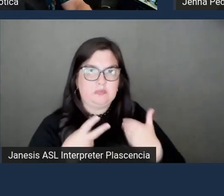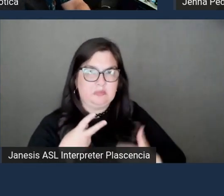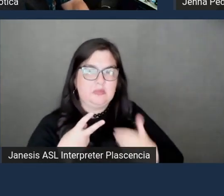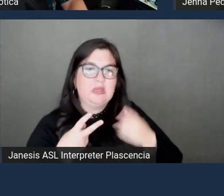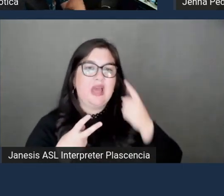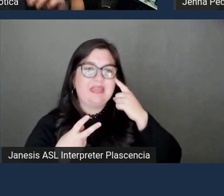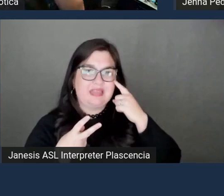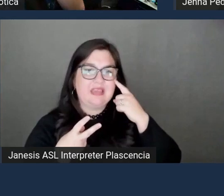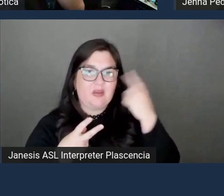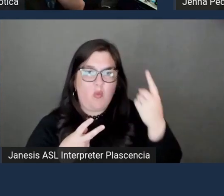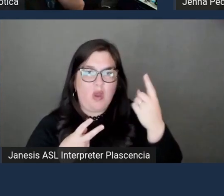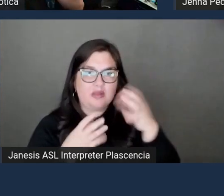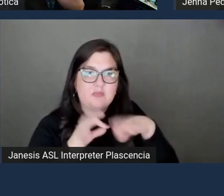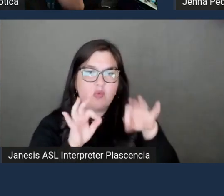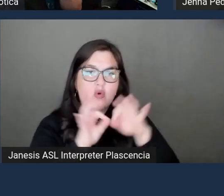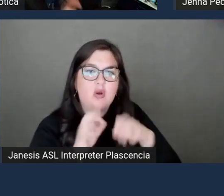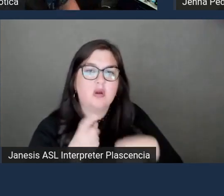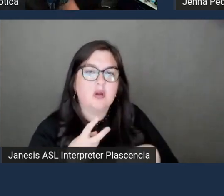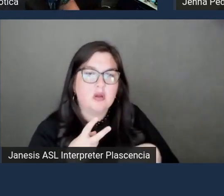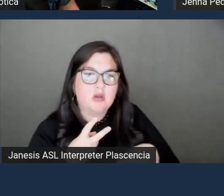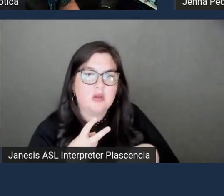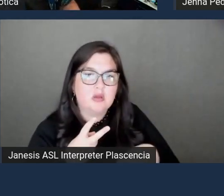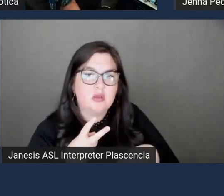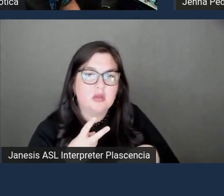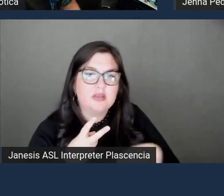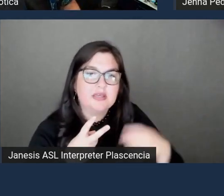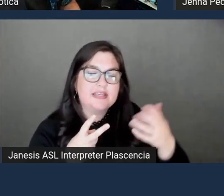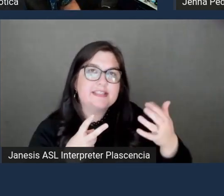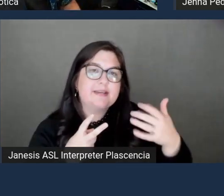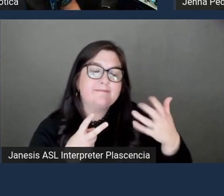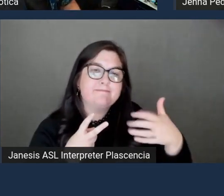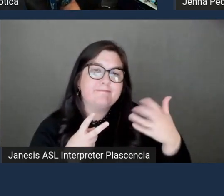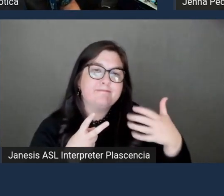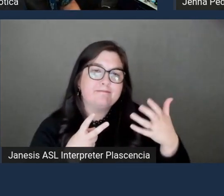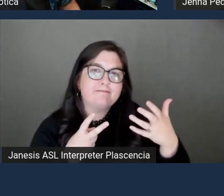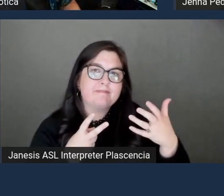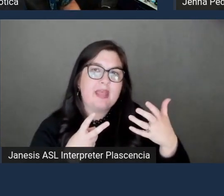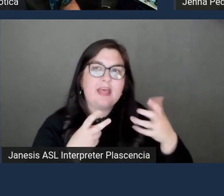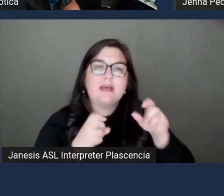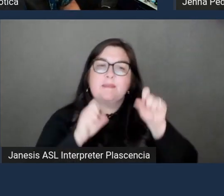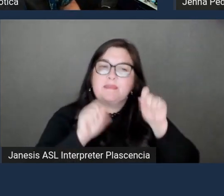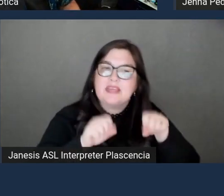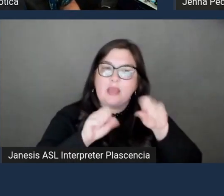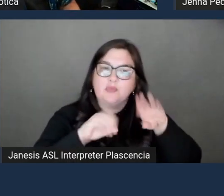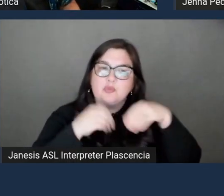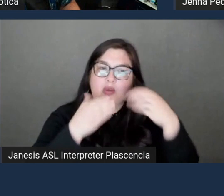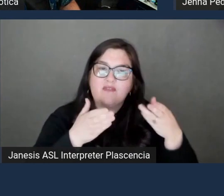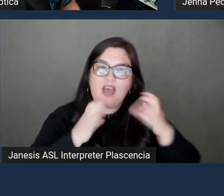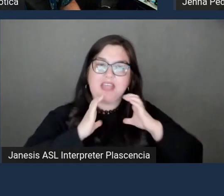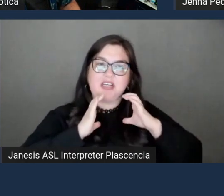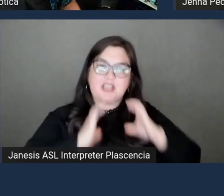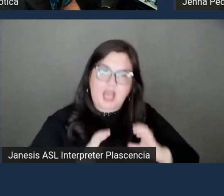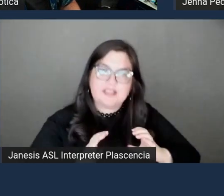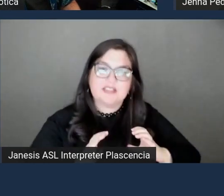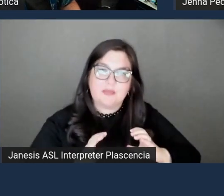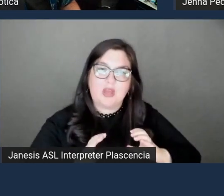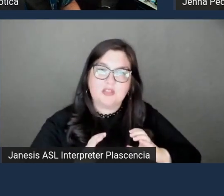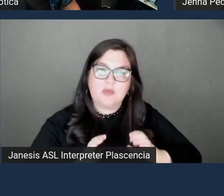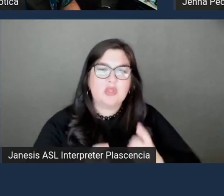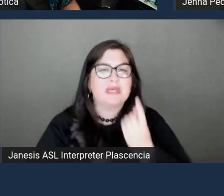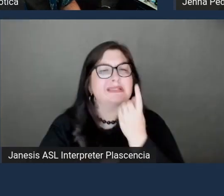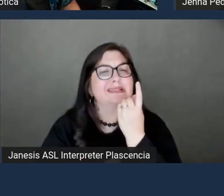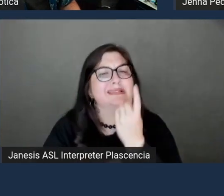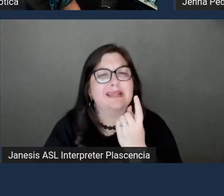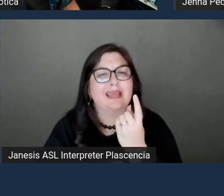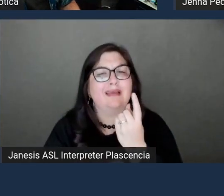for myself that I know about is just being able to provide customers with a single endpoint that all